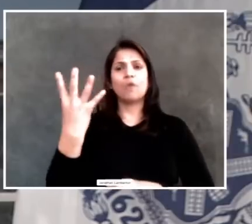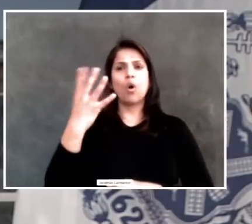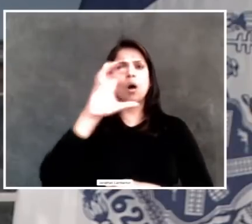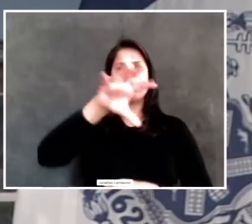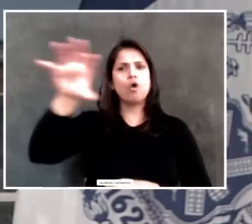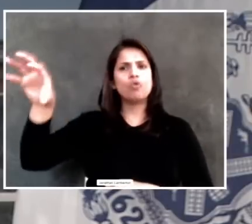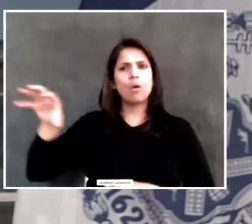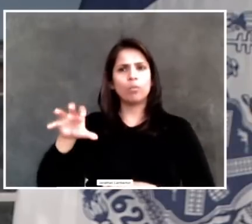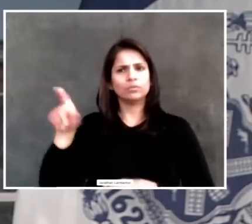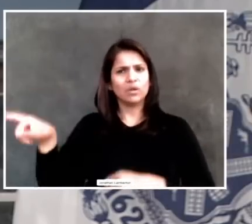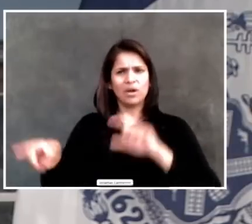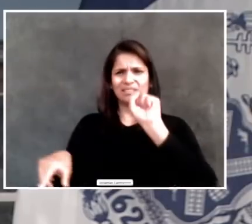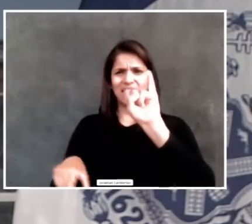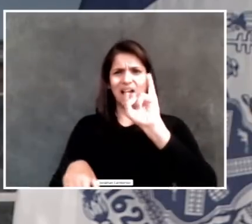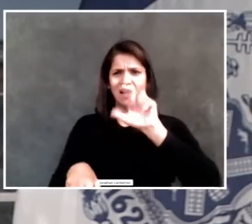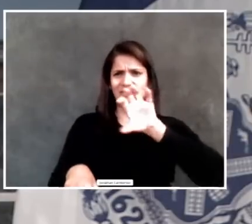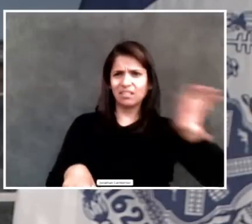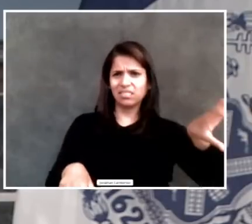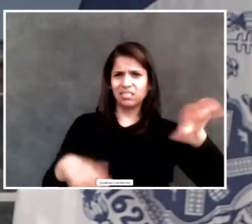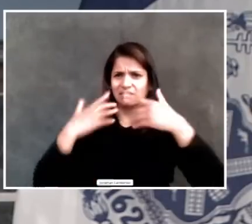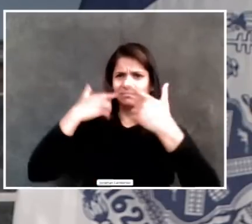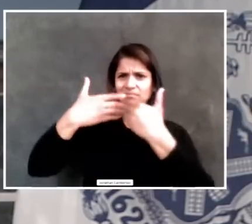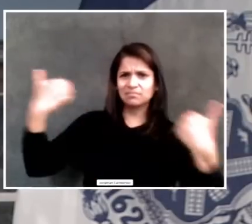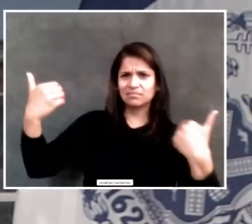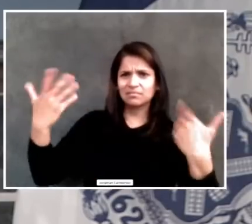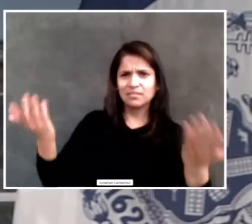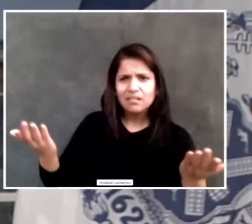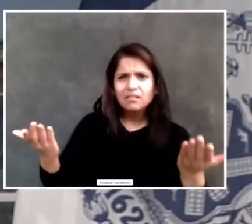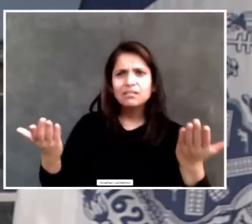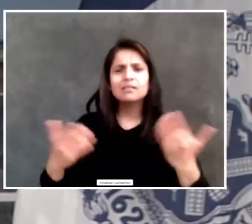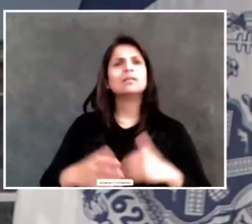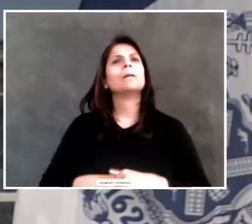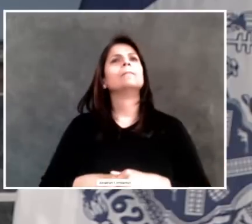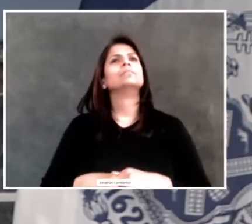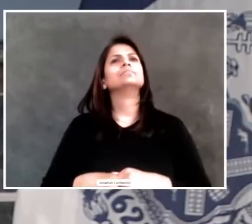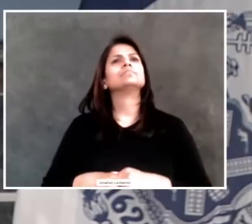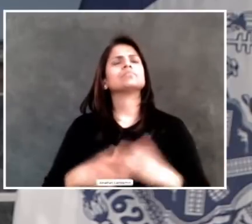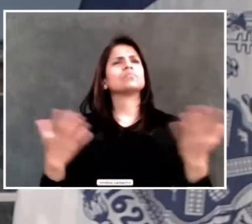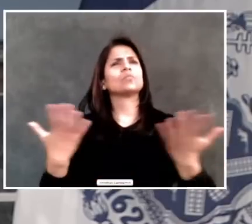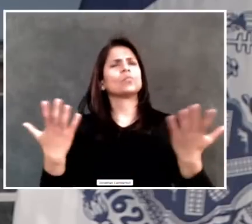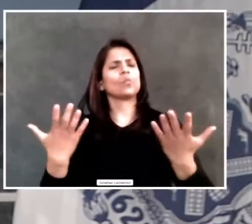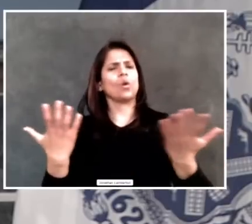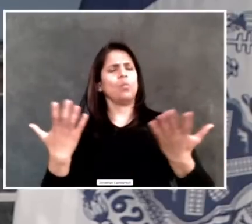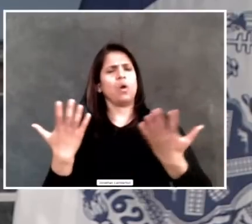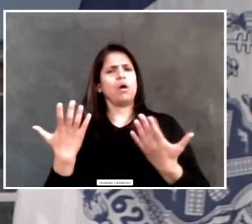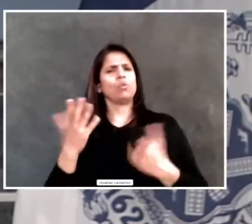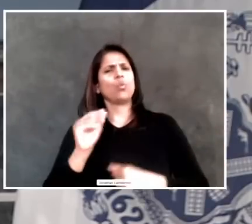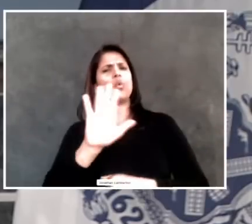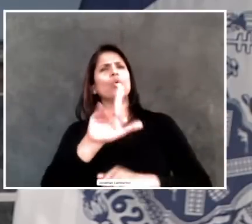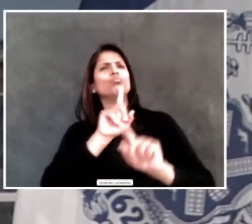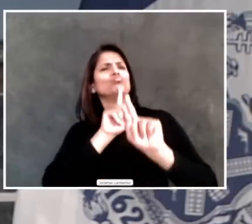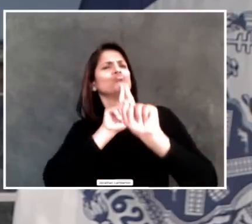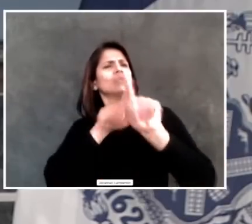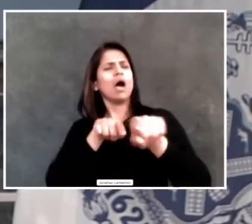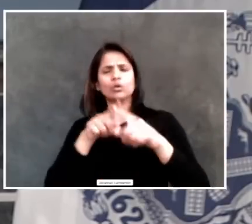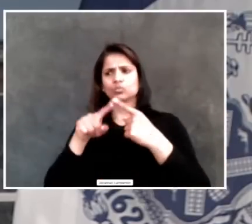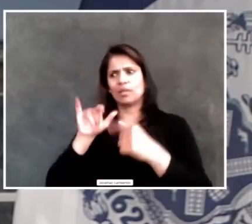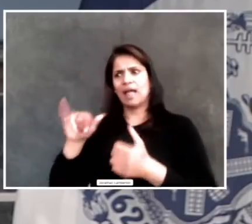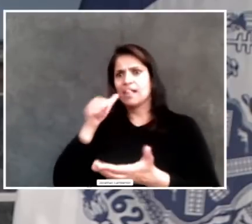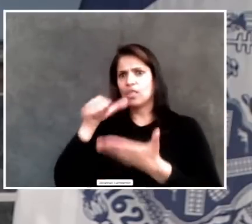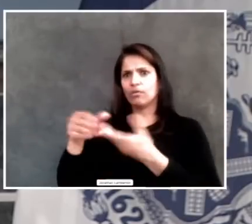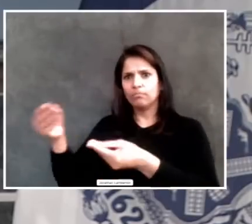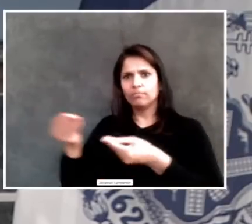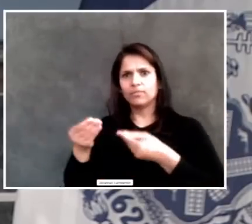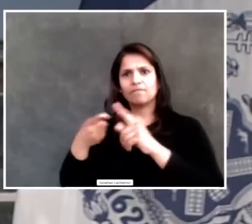response to the letter? Have you seen it? And do you plan to send Staten Island military medical personnel or any of